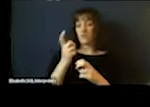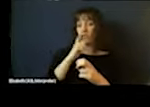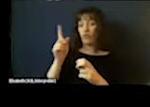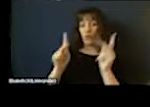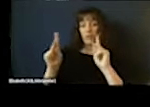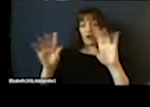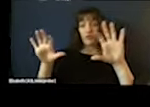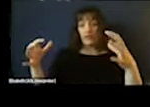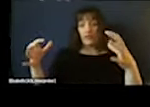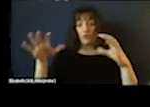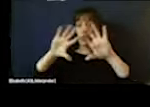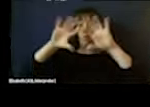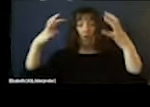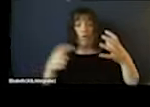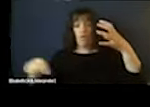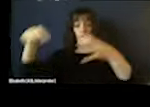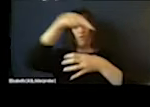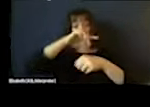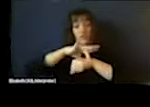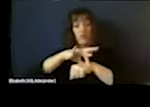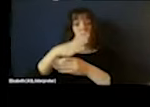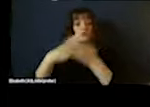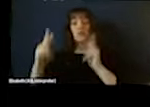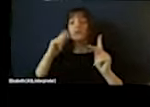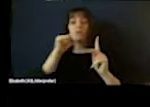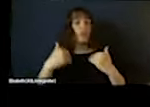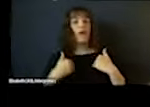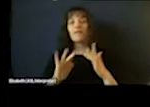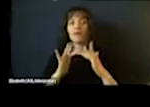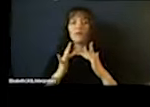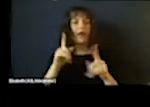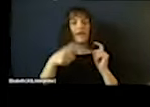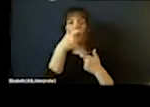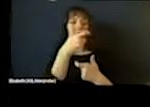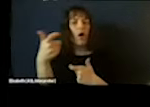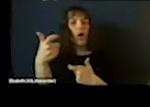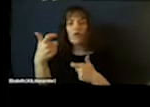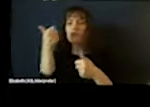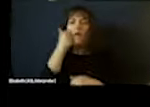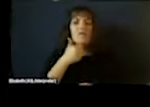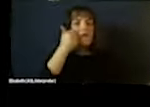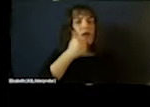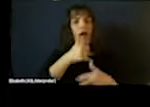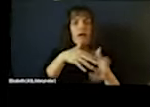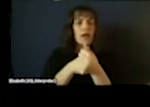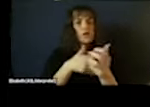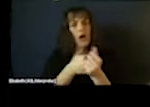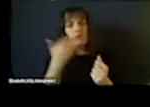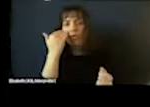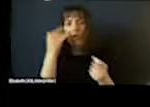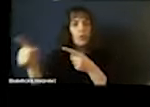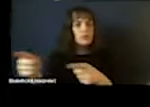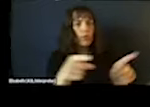population on the earth, they cannot have internet. They cannot watch whatever they want as we do every day. So we are living in